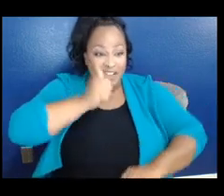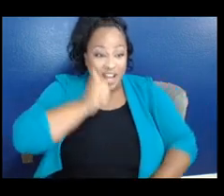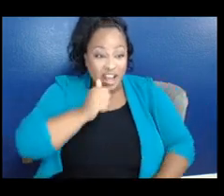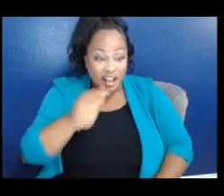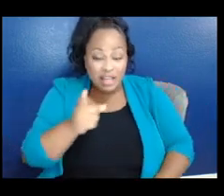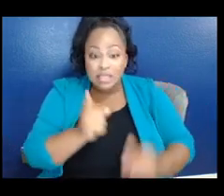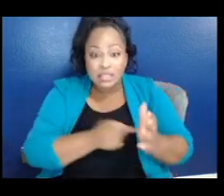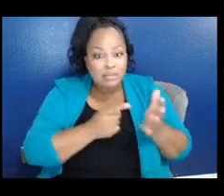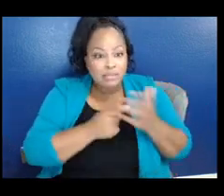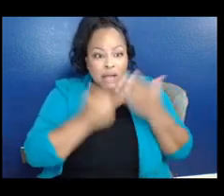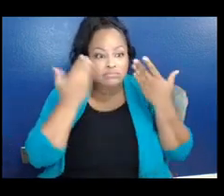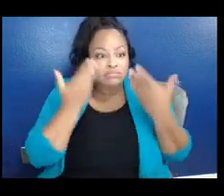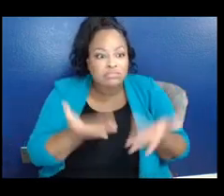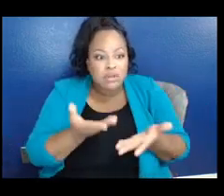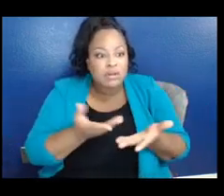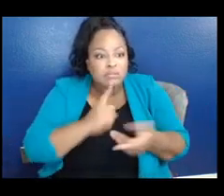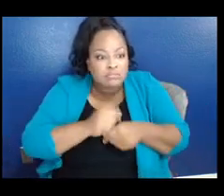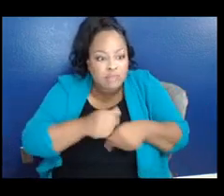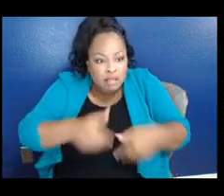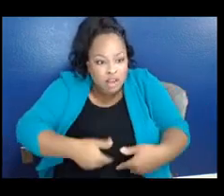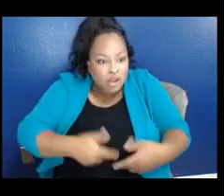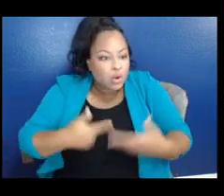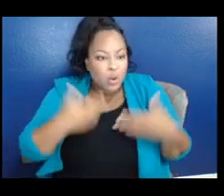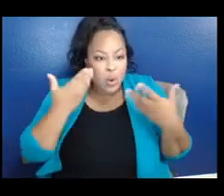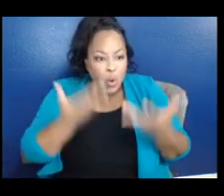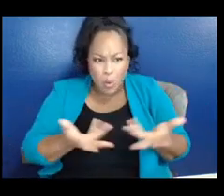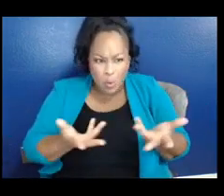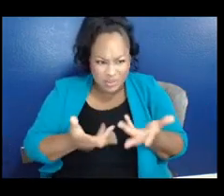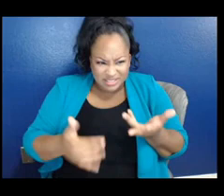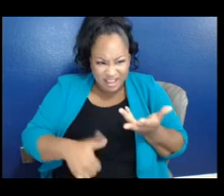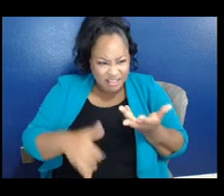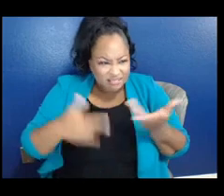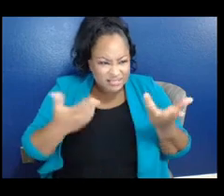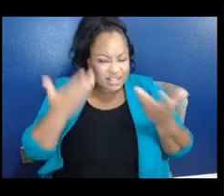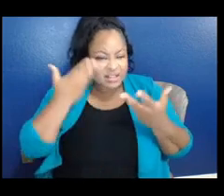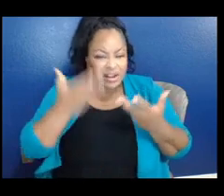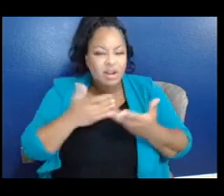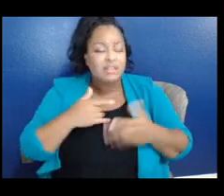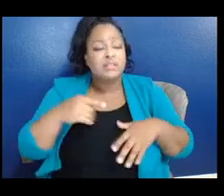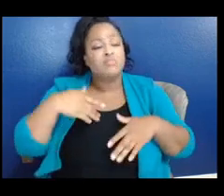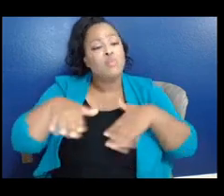day, sometimes not knowing that they exist, not knowing what they are.